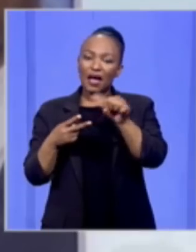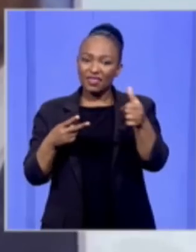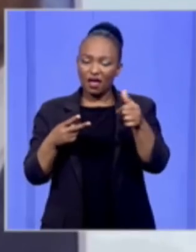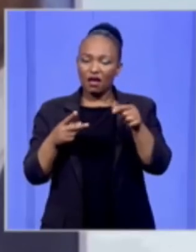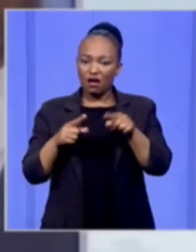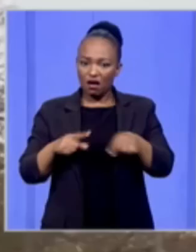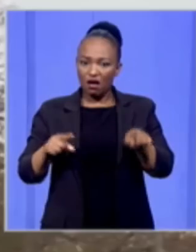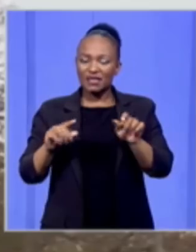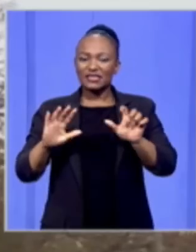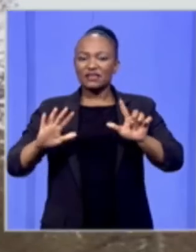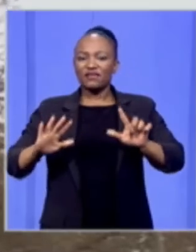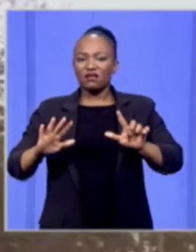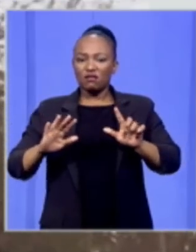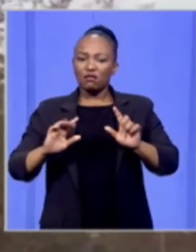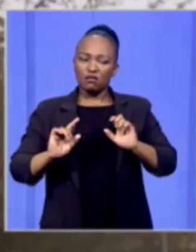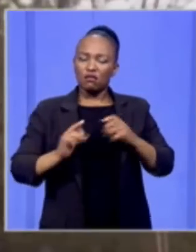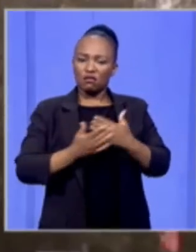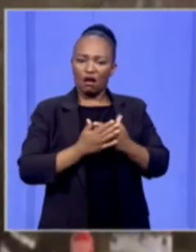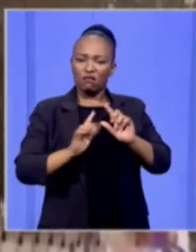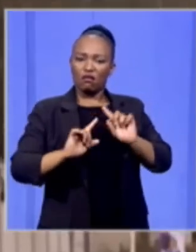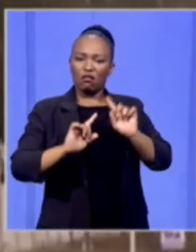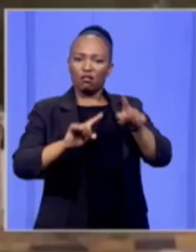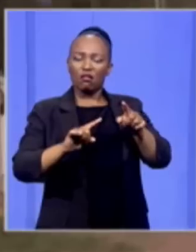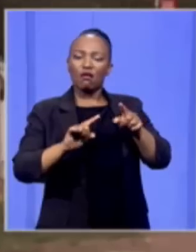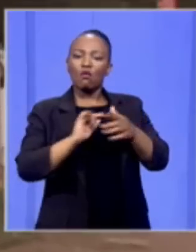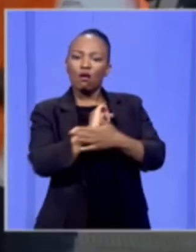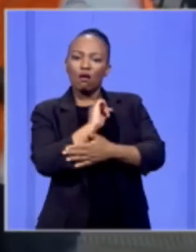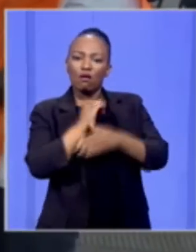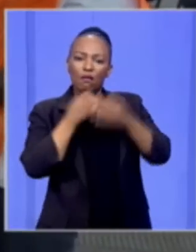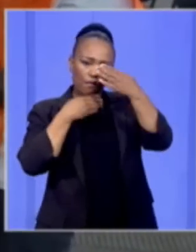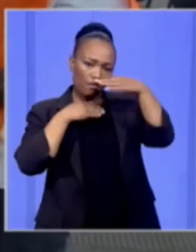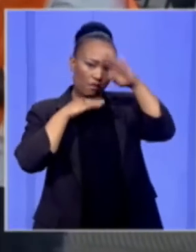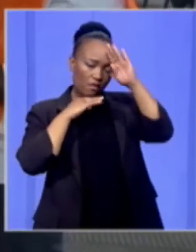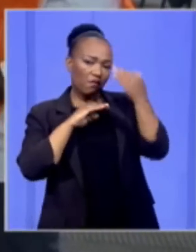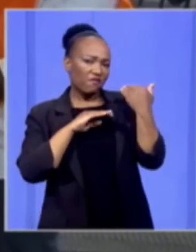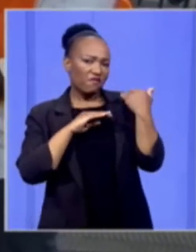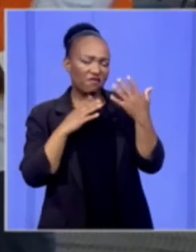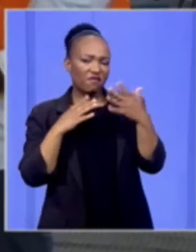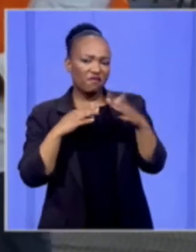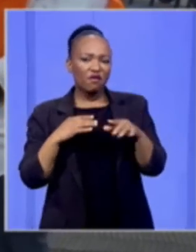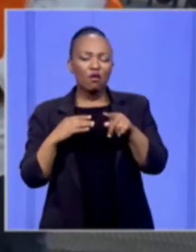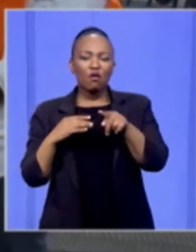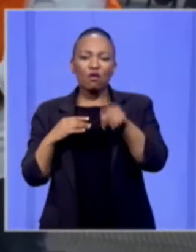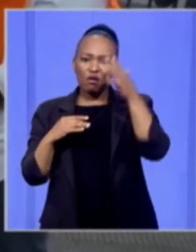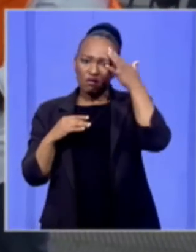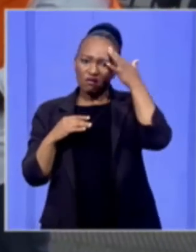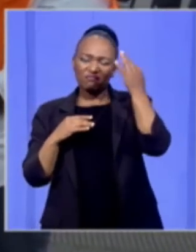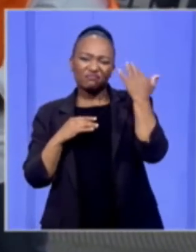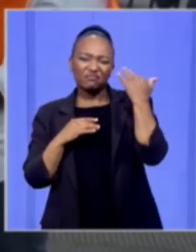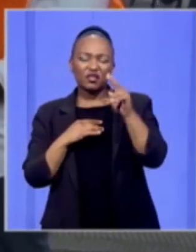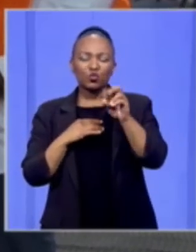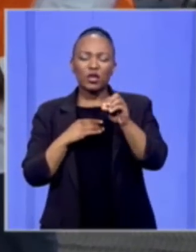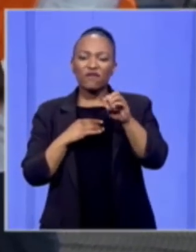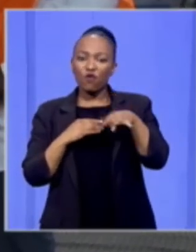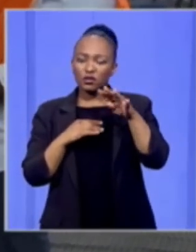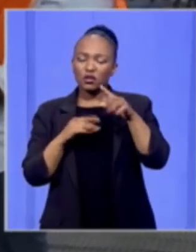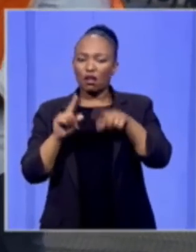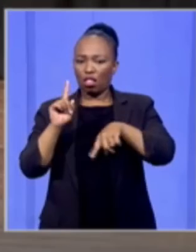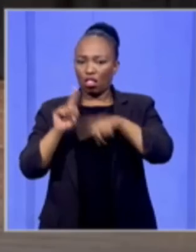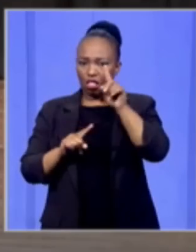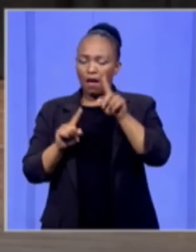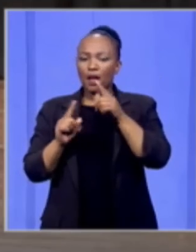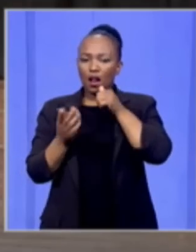ka mora ho thibelwa ho latela boipiletso ba bona ba ho ketolwa ha mmuso naheng eo ka 2014. Article hlakoreng